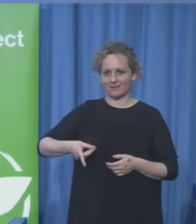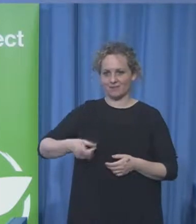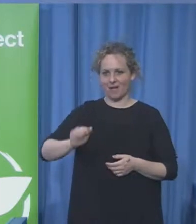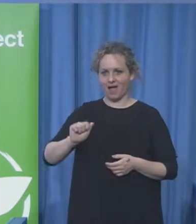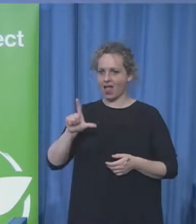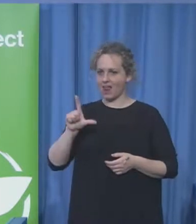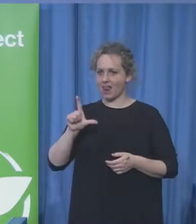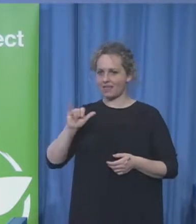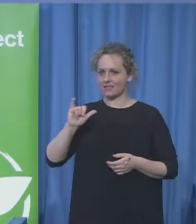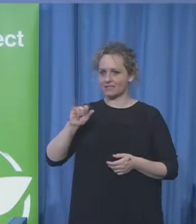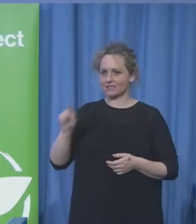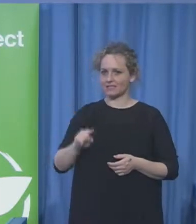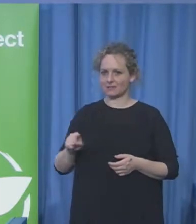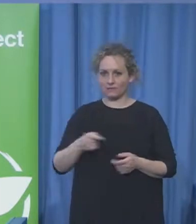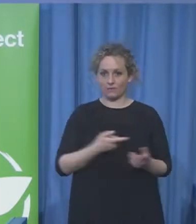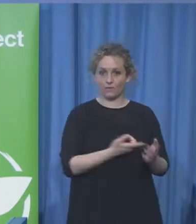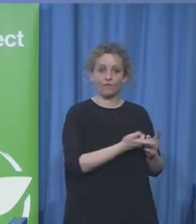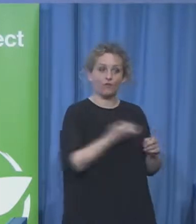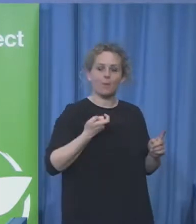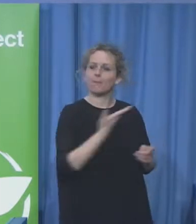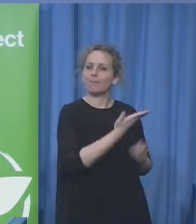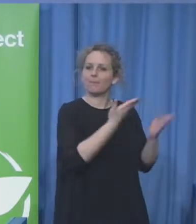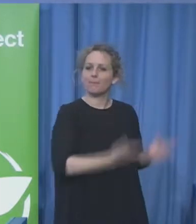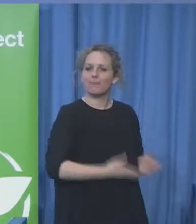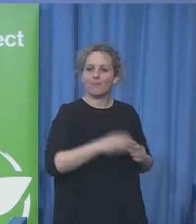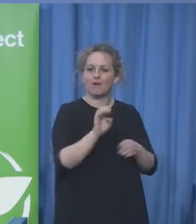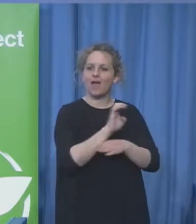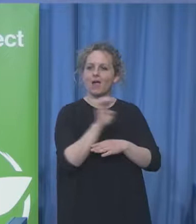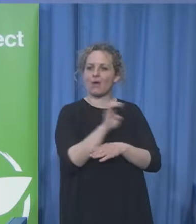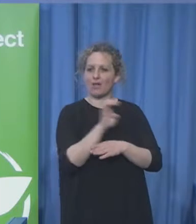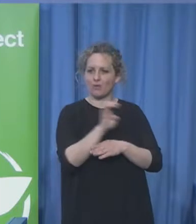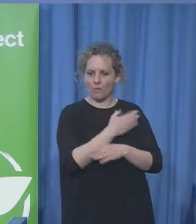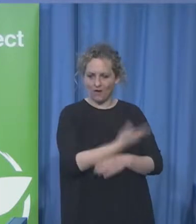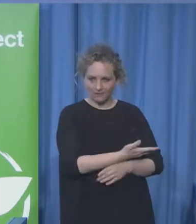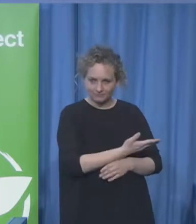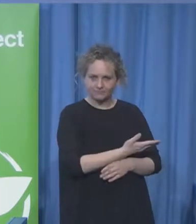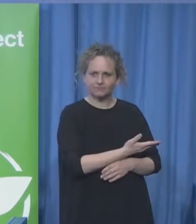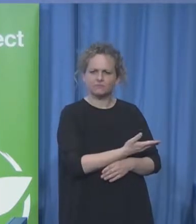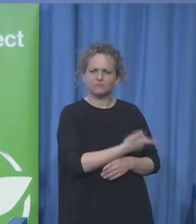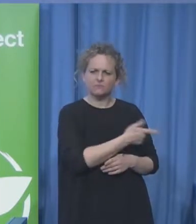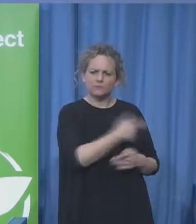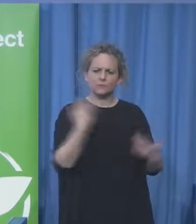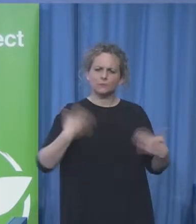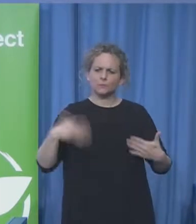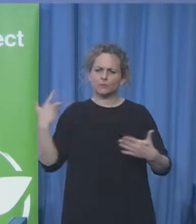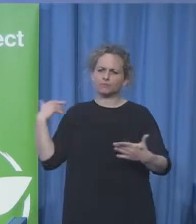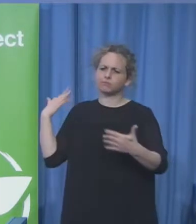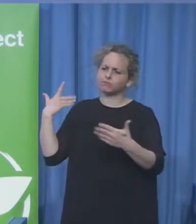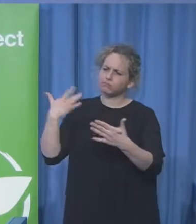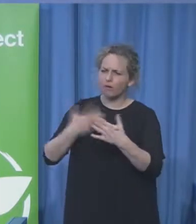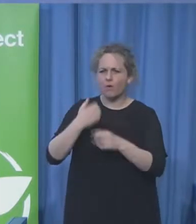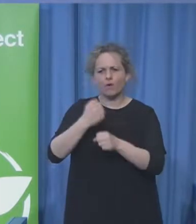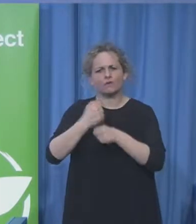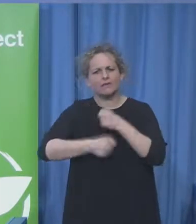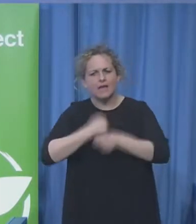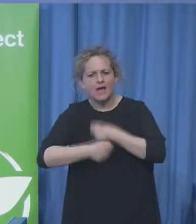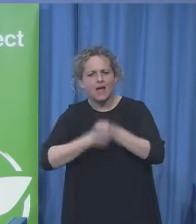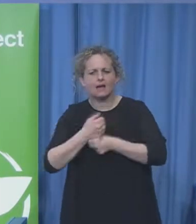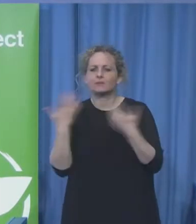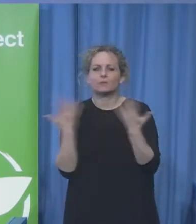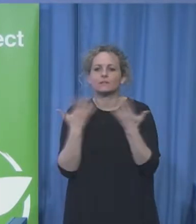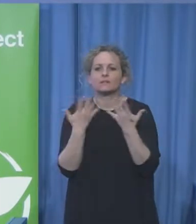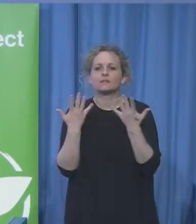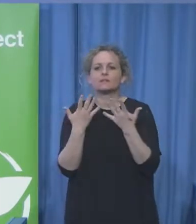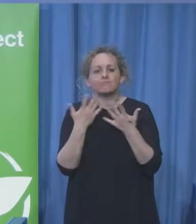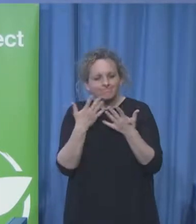the lead in working with governments, the UN, and civil society communities in conducting many pioneer projects in Ecuador. She is also a private